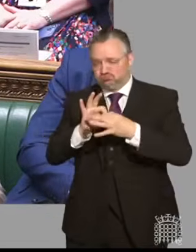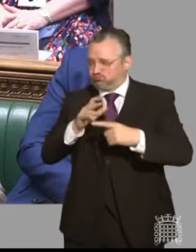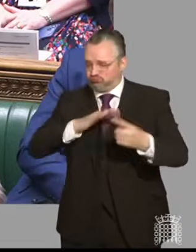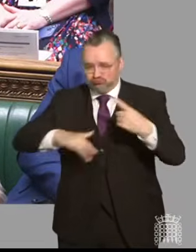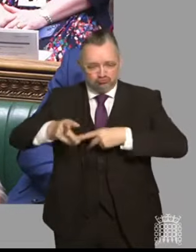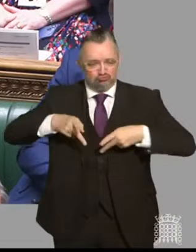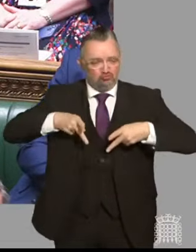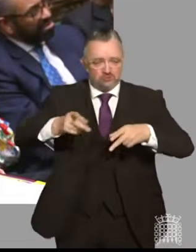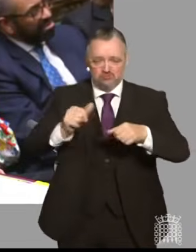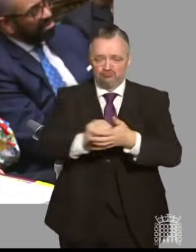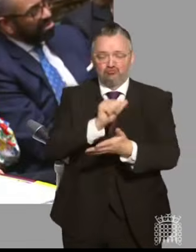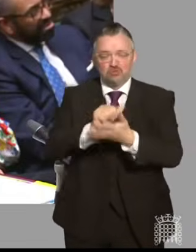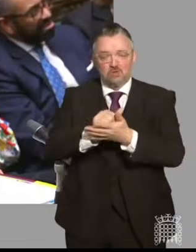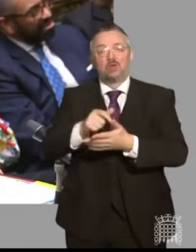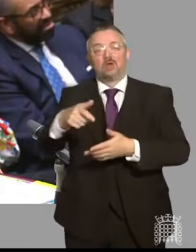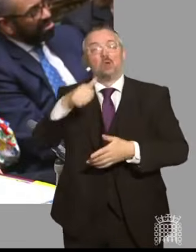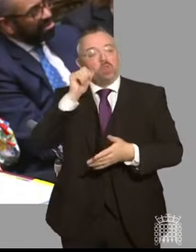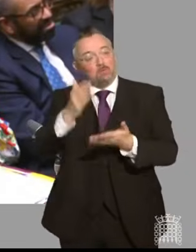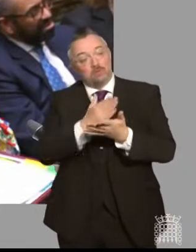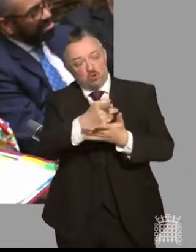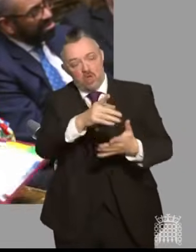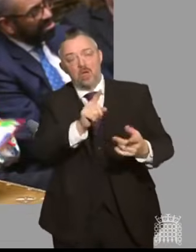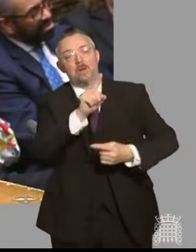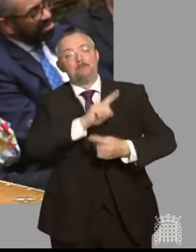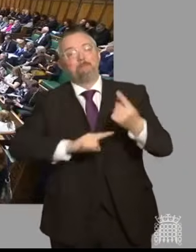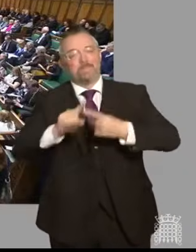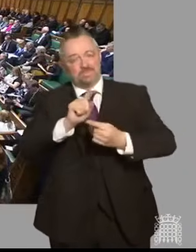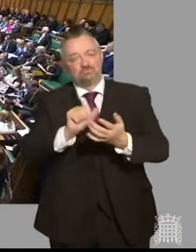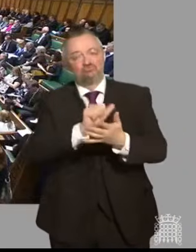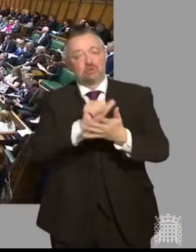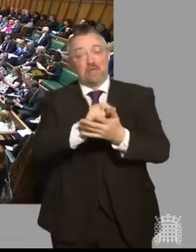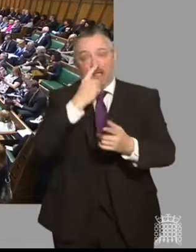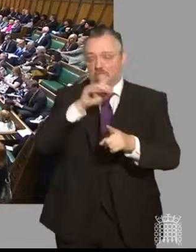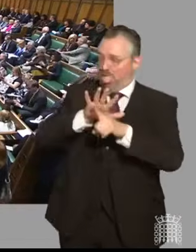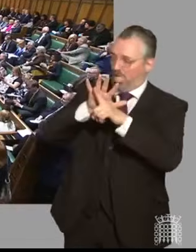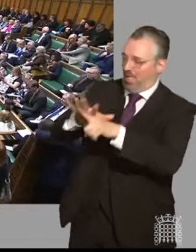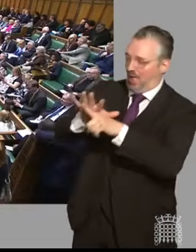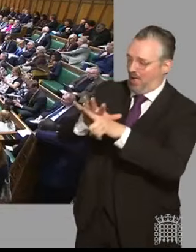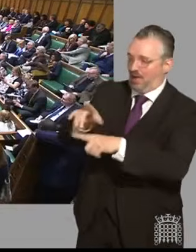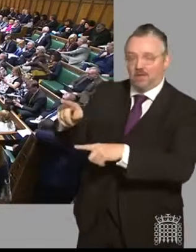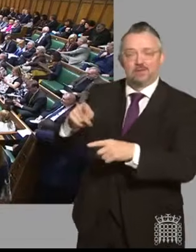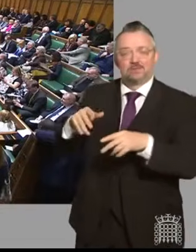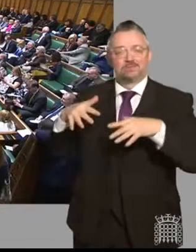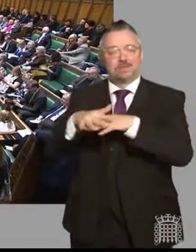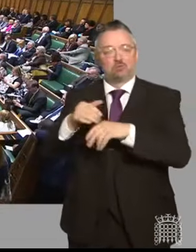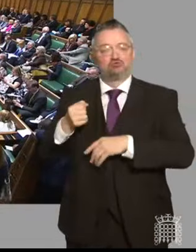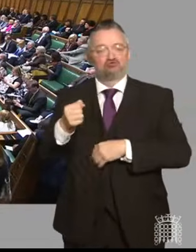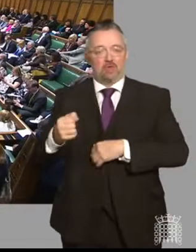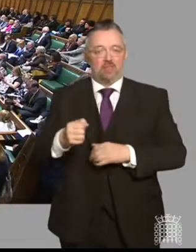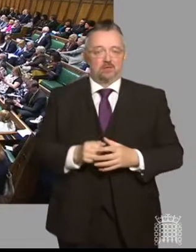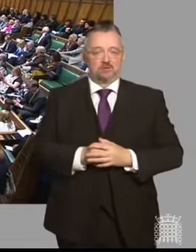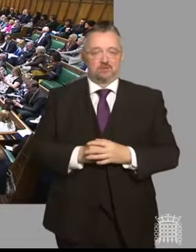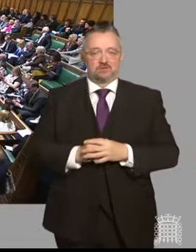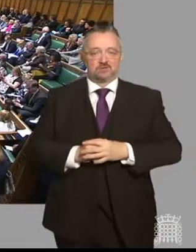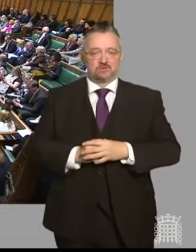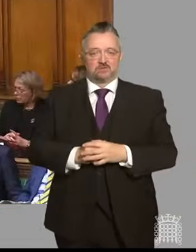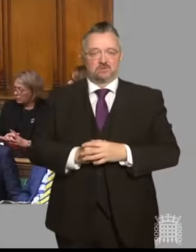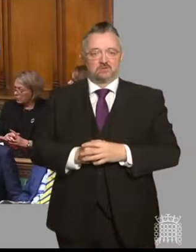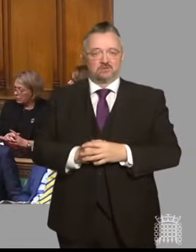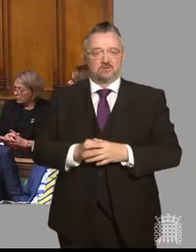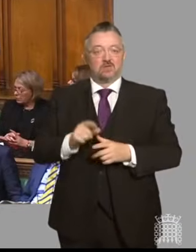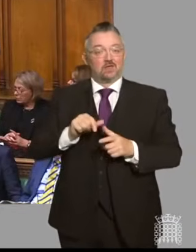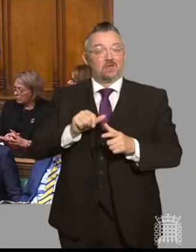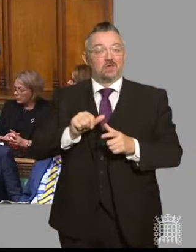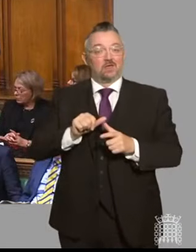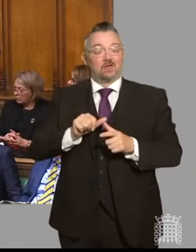put pressure on Network Rail to improve the service they're providing. Kim Johnson. Thank you, Mr. Speaker. Children and young